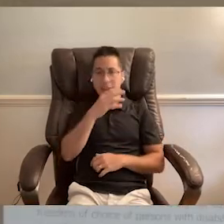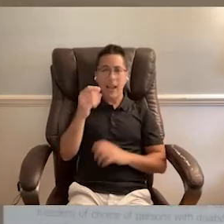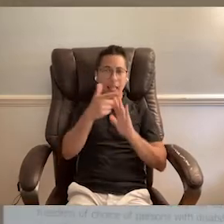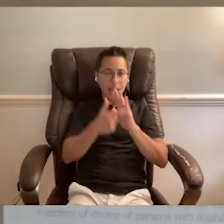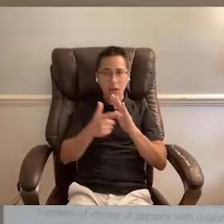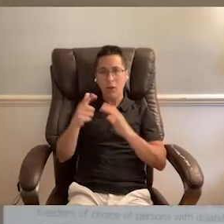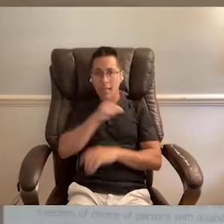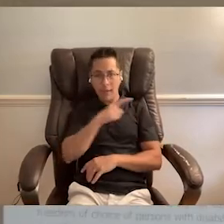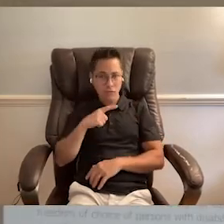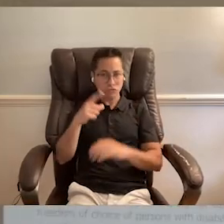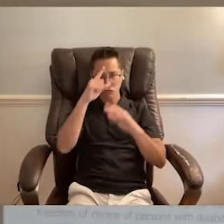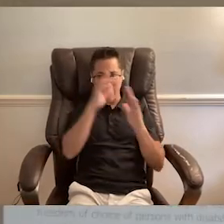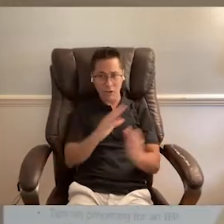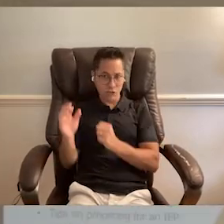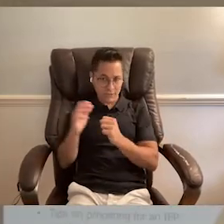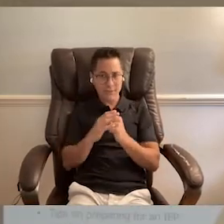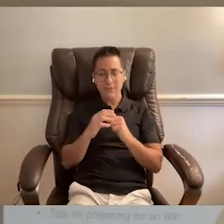strategies. So that is what we do.